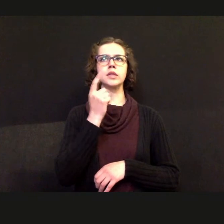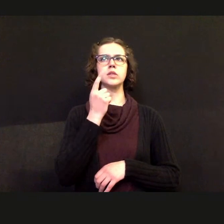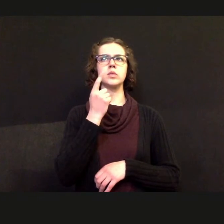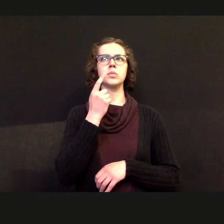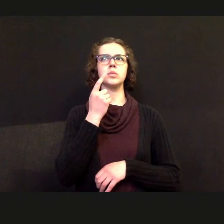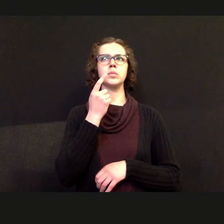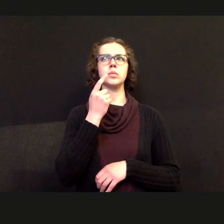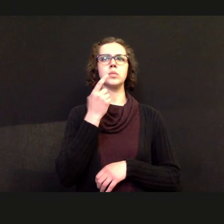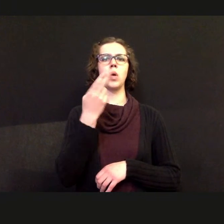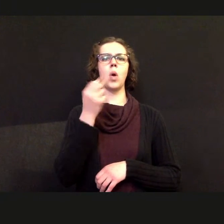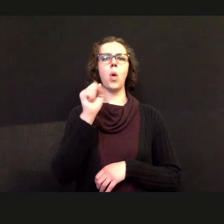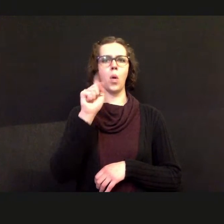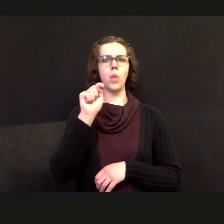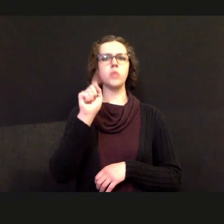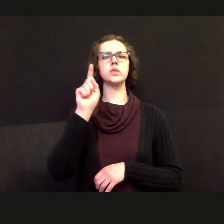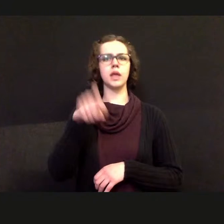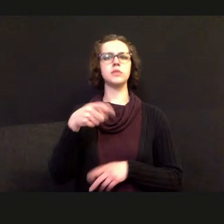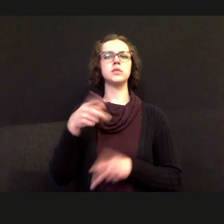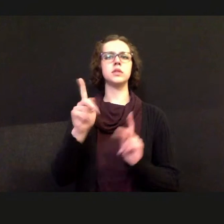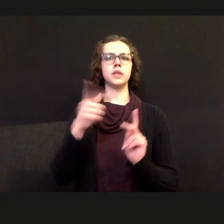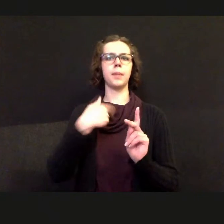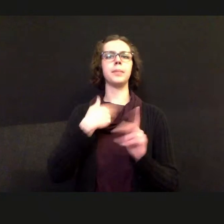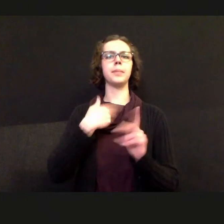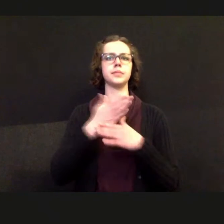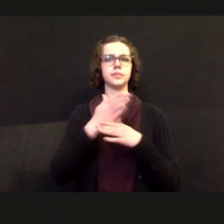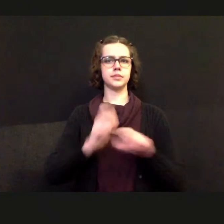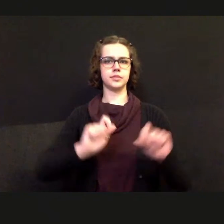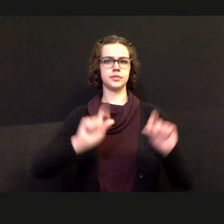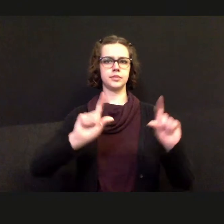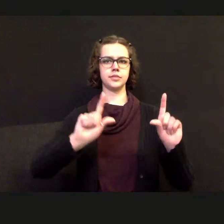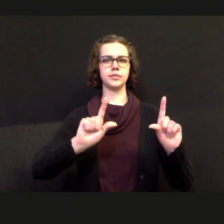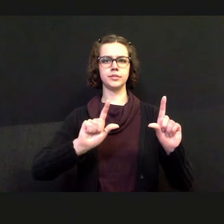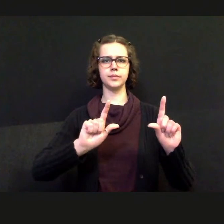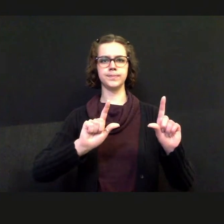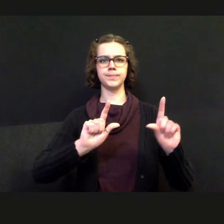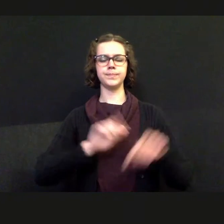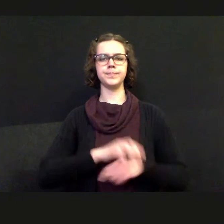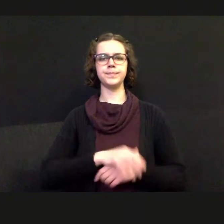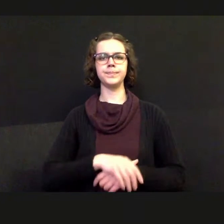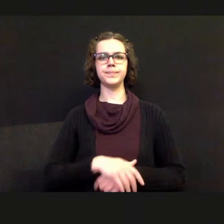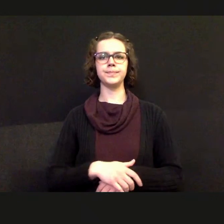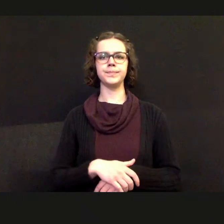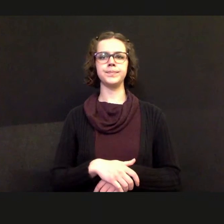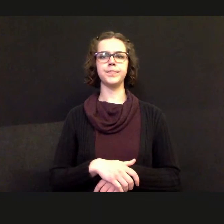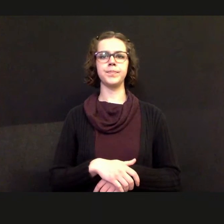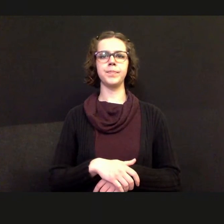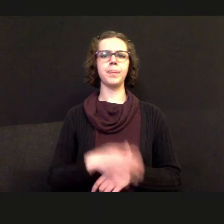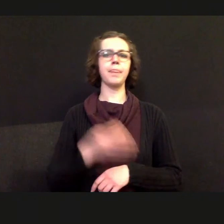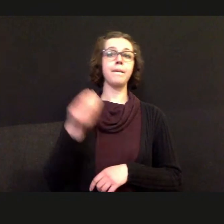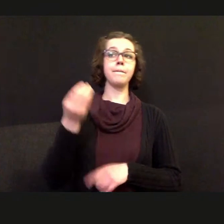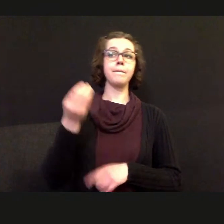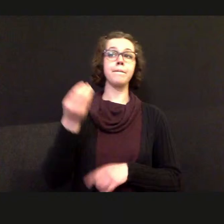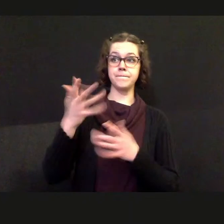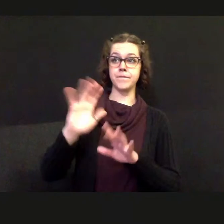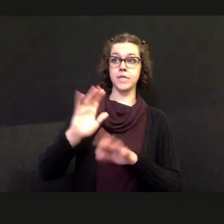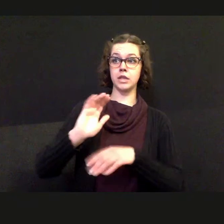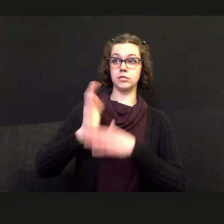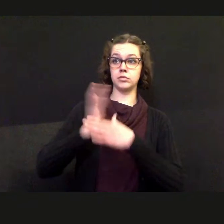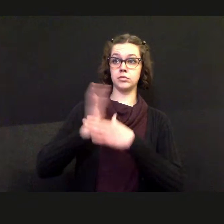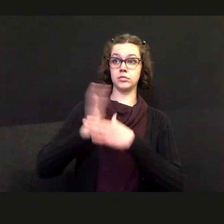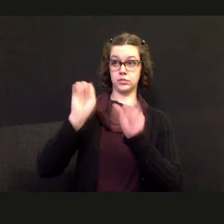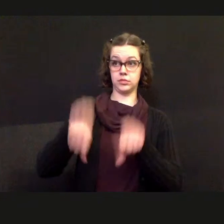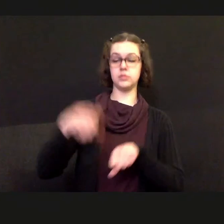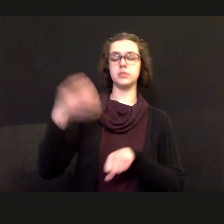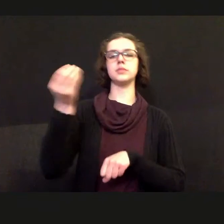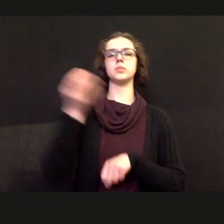the host needs to enable screen sharing in order for me to do that. So just let me know when that